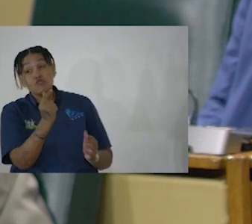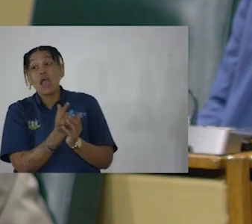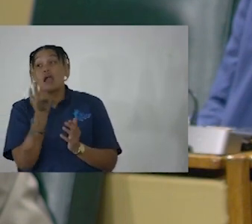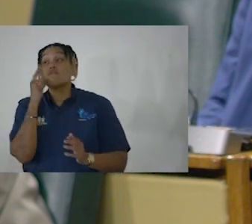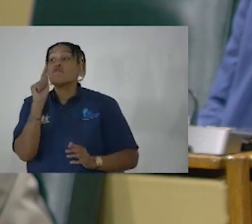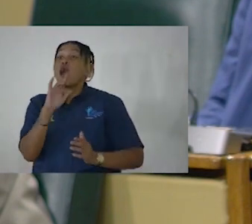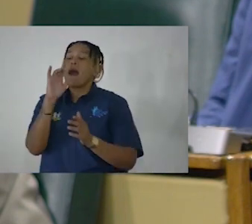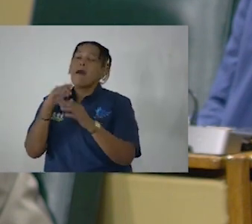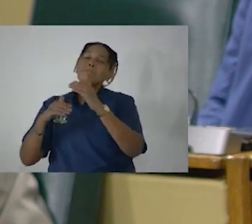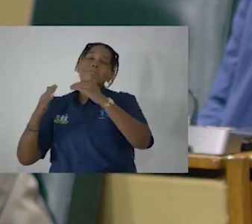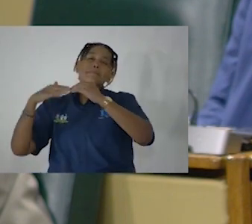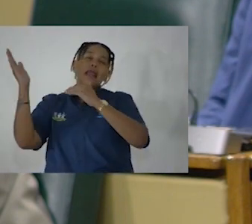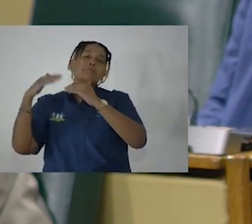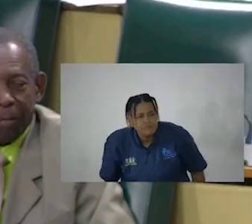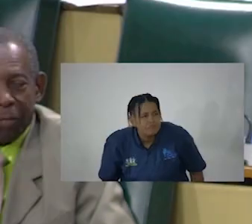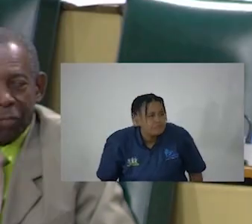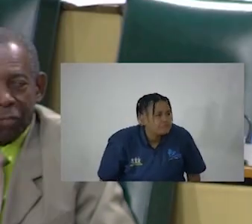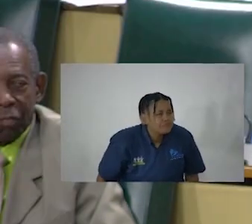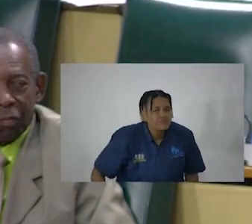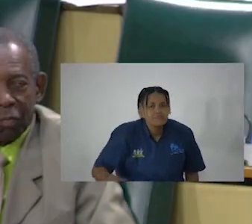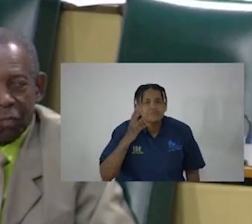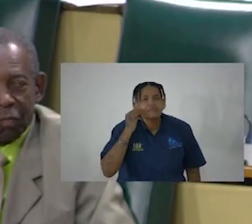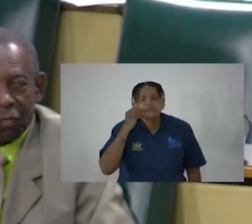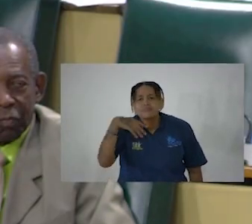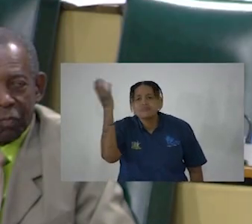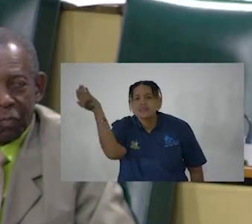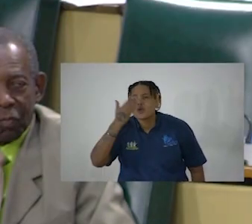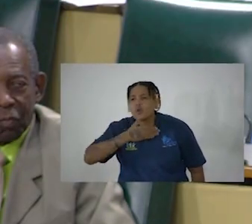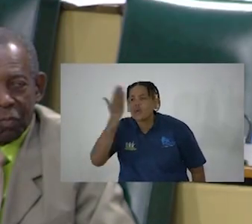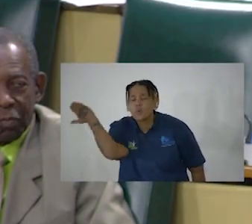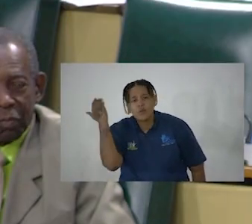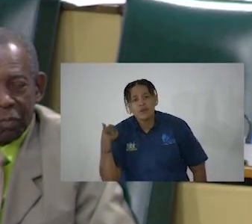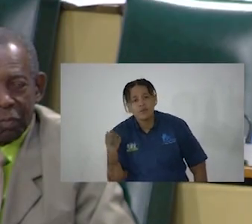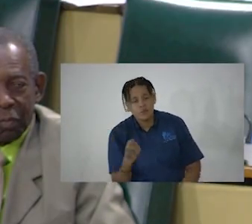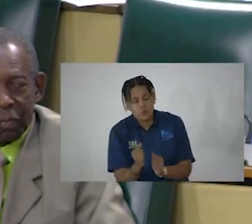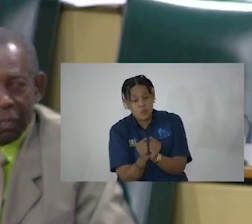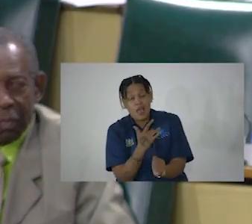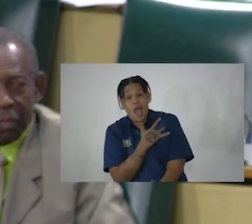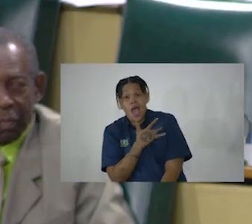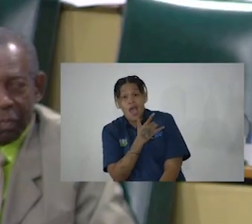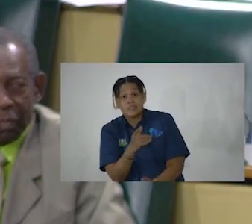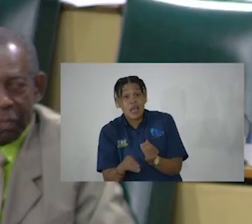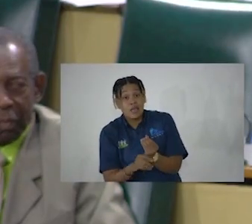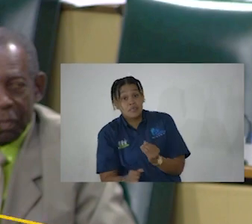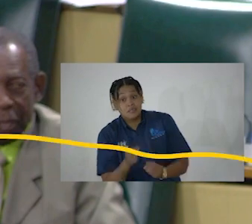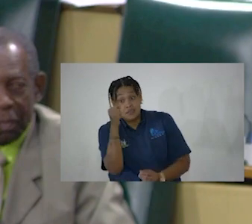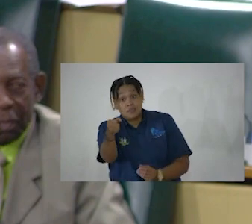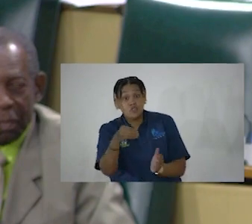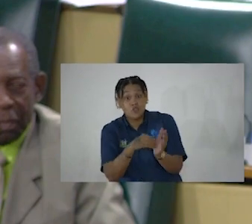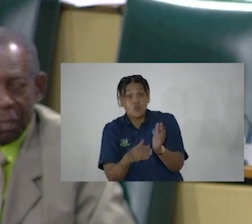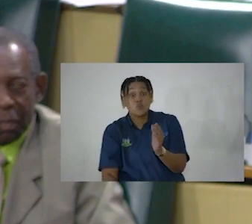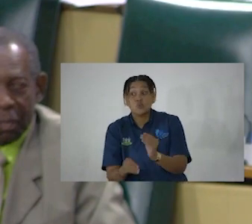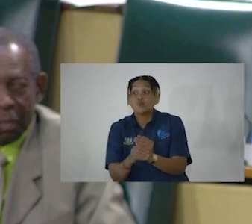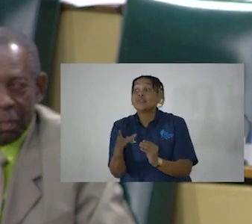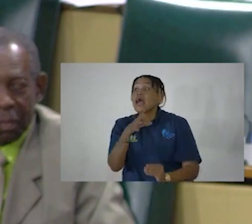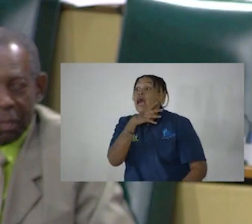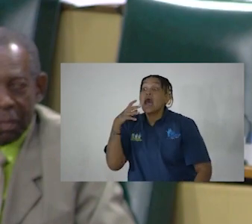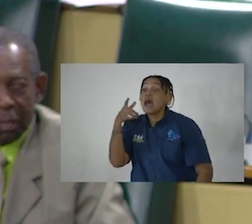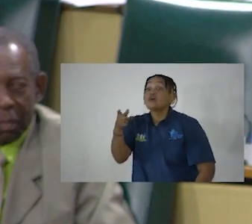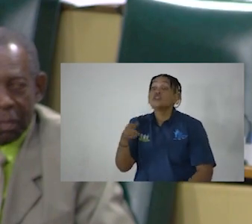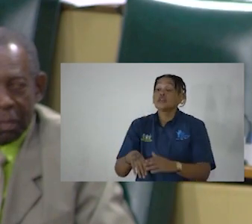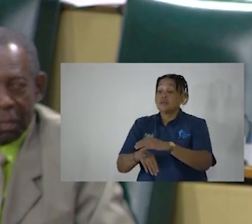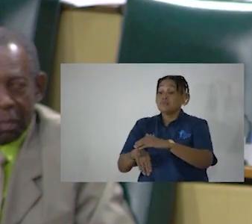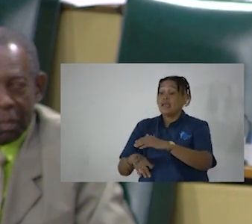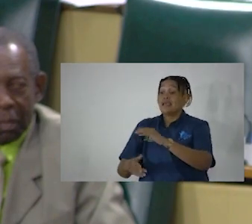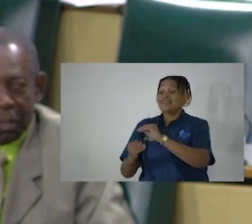a minimum of 1 year. We are going to be working with the Heart Trust to place these students in